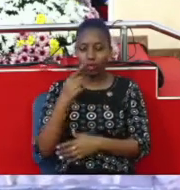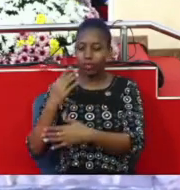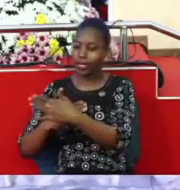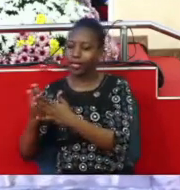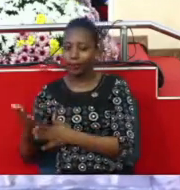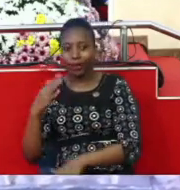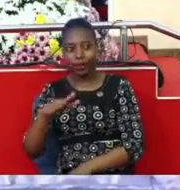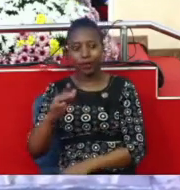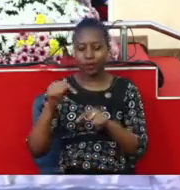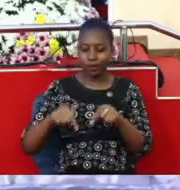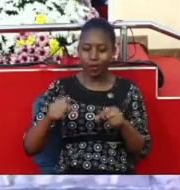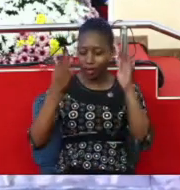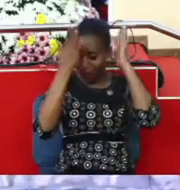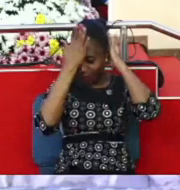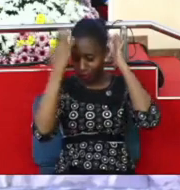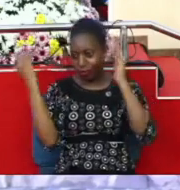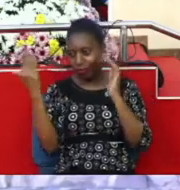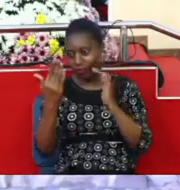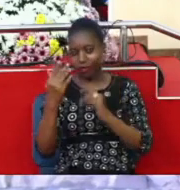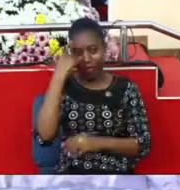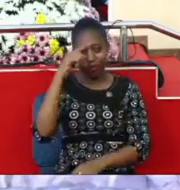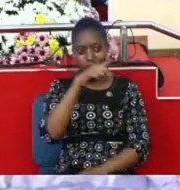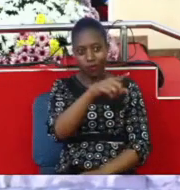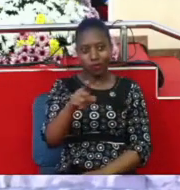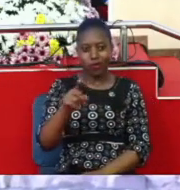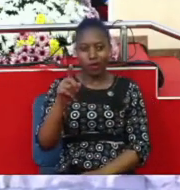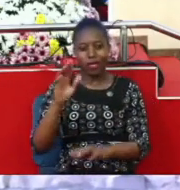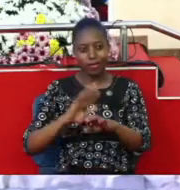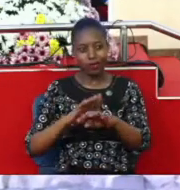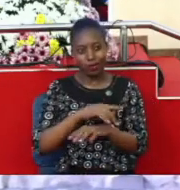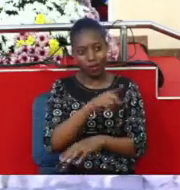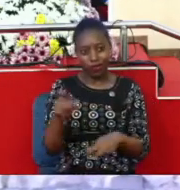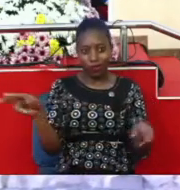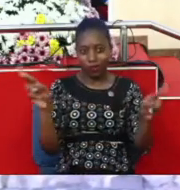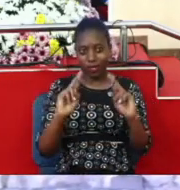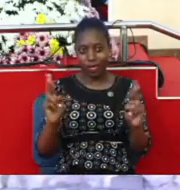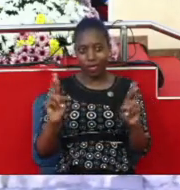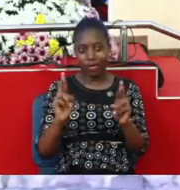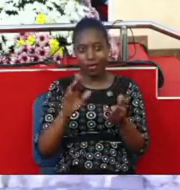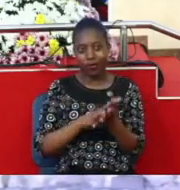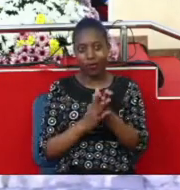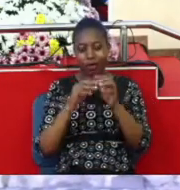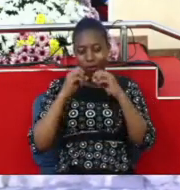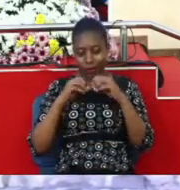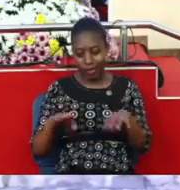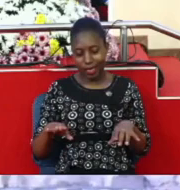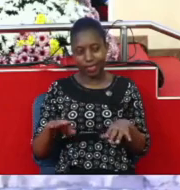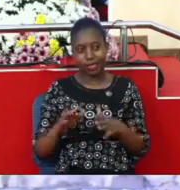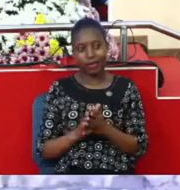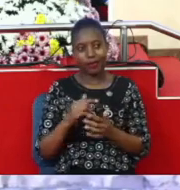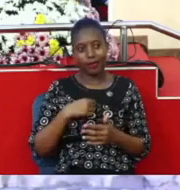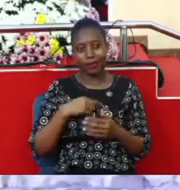Leo utahubiriwa na bisho. So it's good for you to be ready. And I know you will be blessed. Because I'm already blessed before I finish my